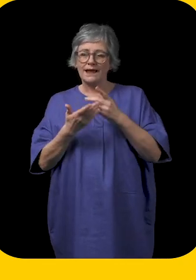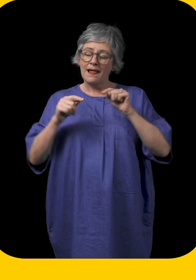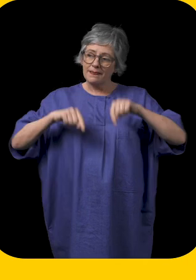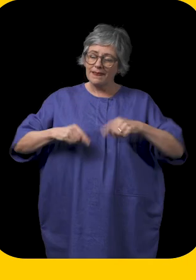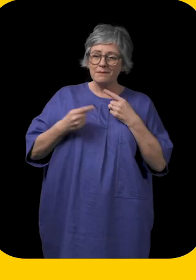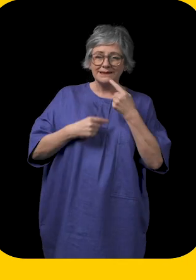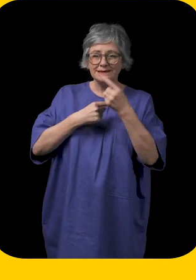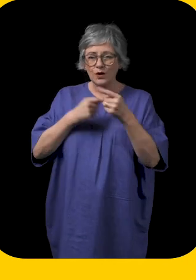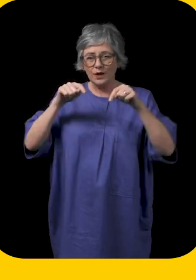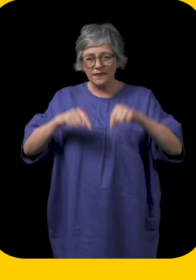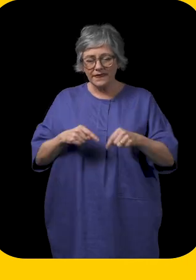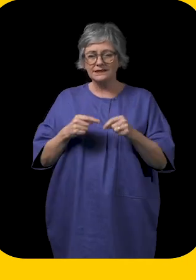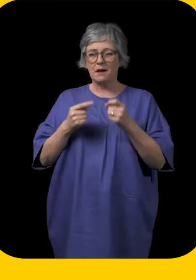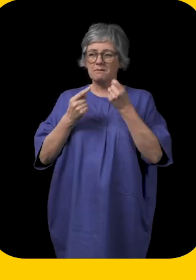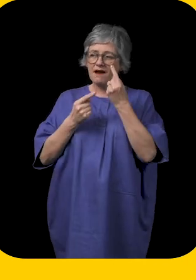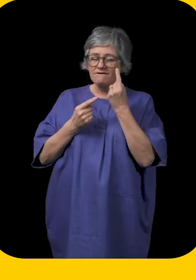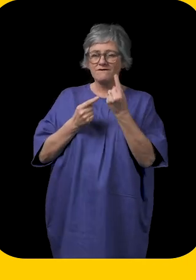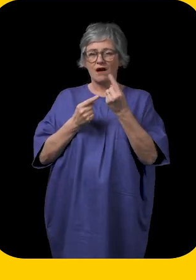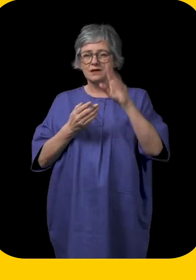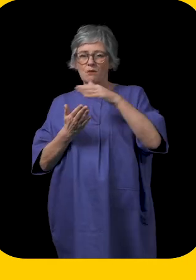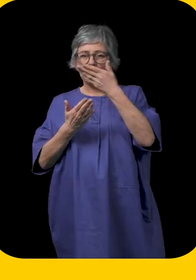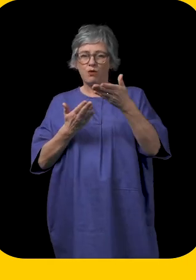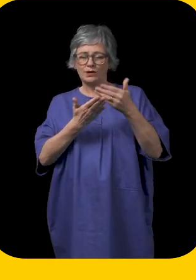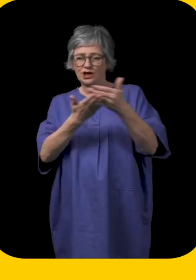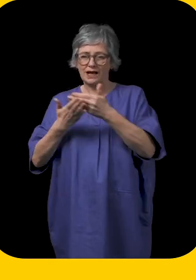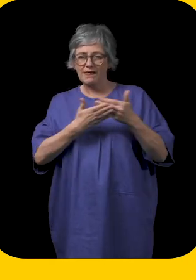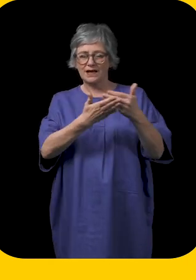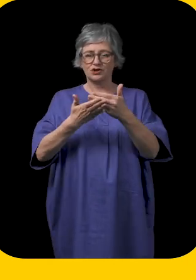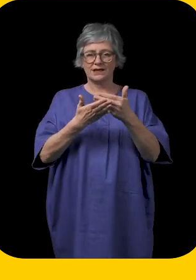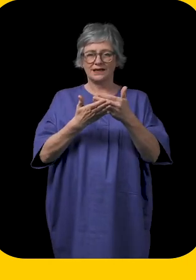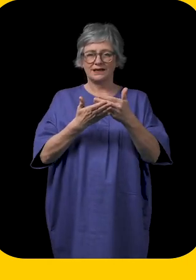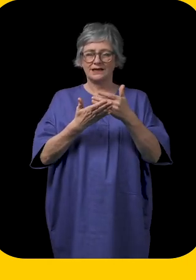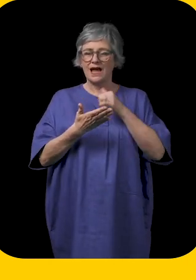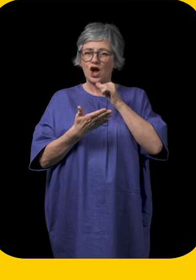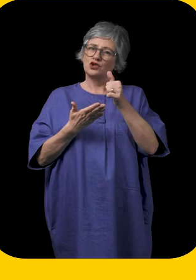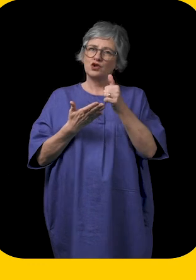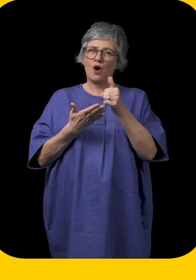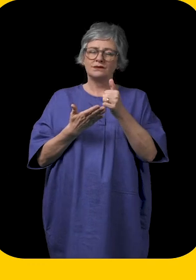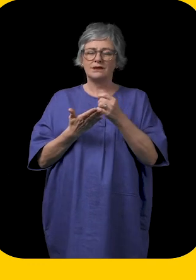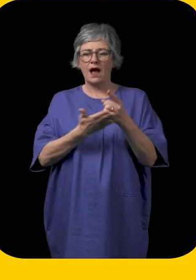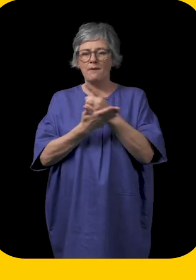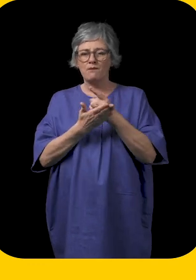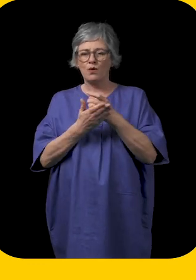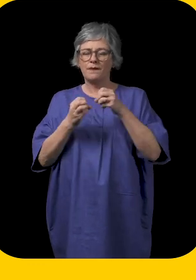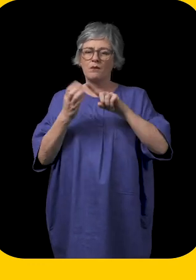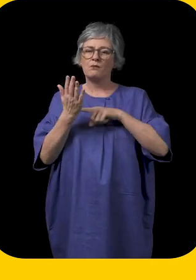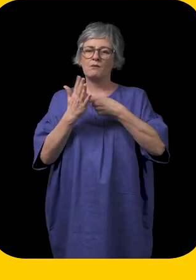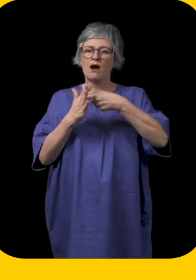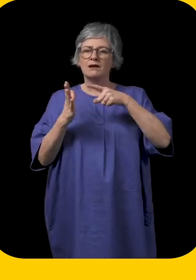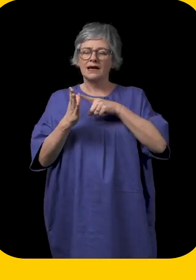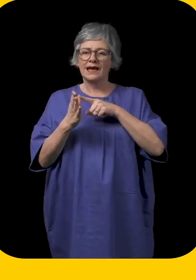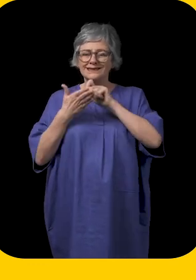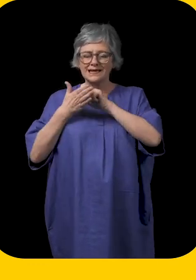This, which is my first poetry collection, and also a contributing author to It's Not About the Burqa, which is an essay collection